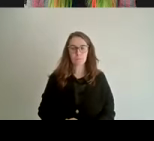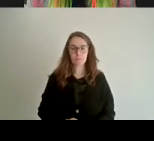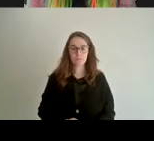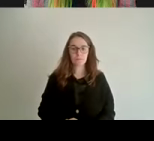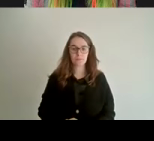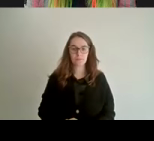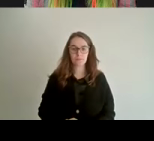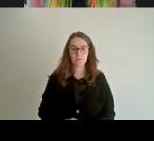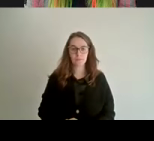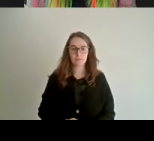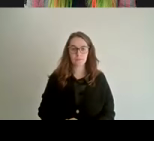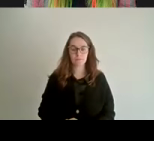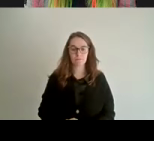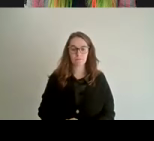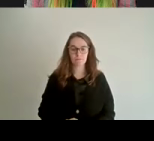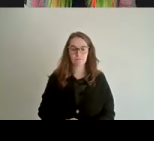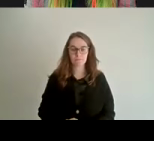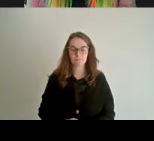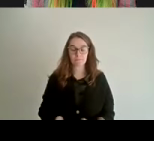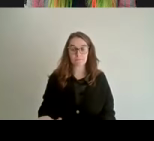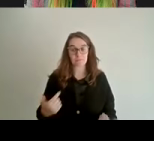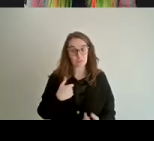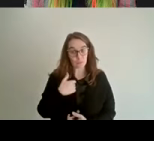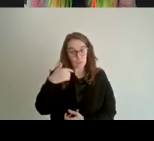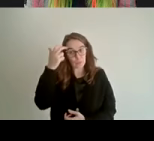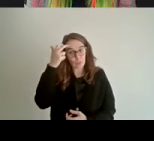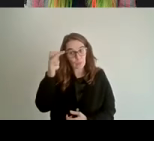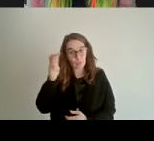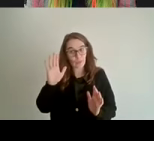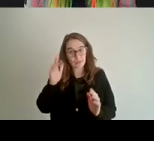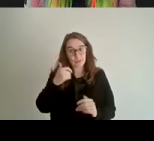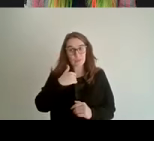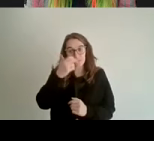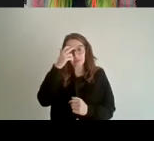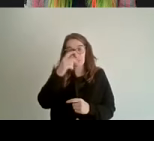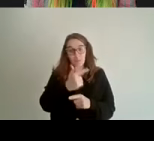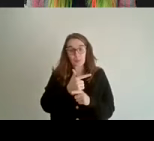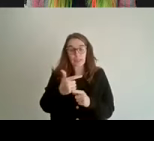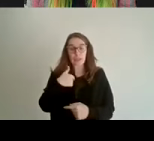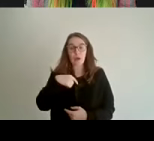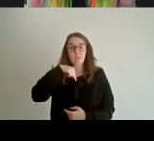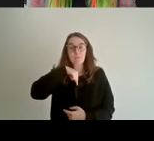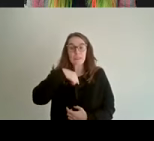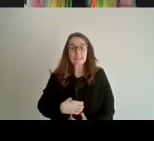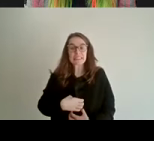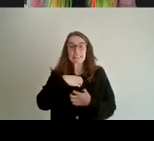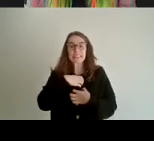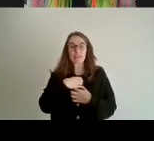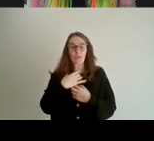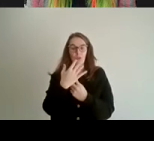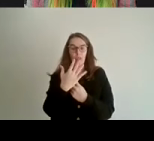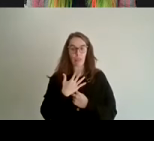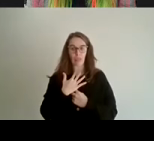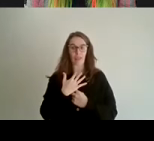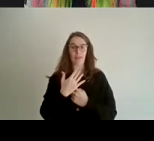I am lucky enough because I never experienced any hate against my identity,